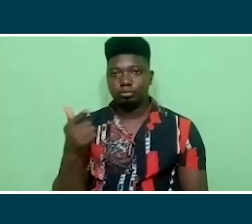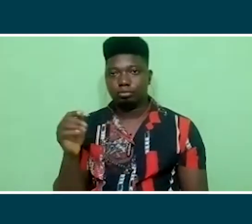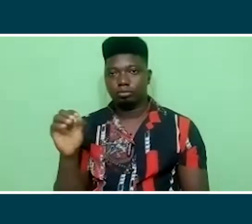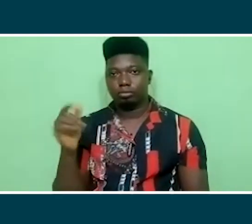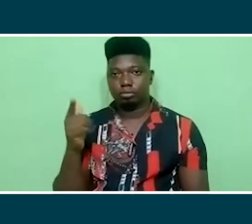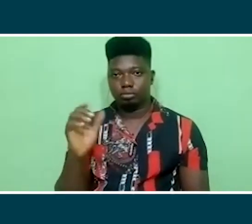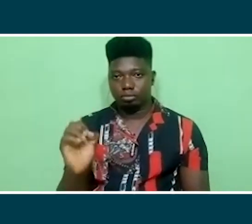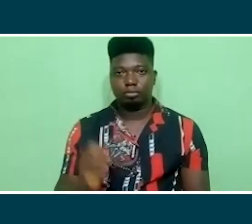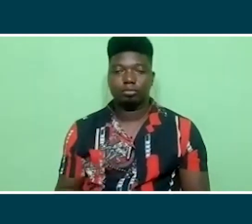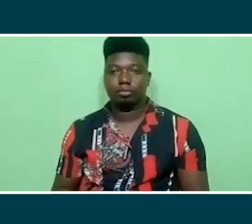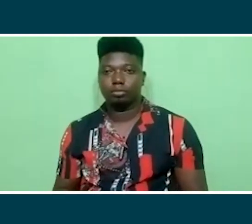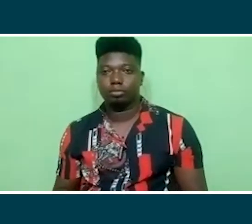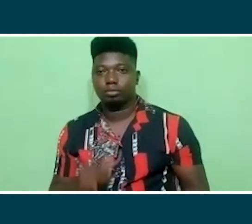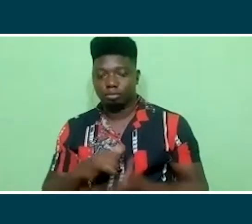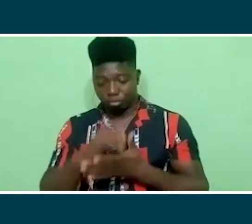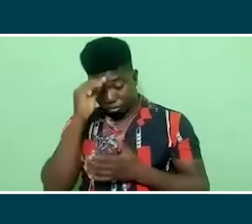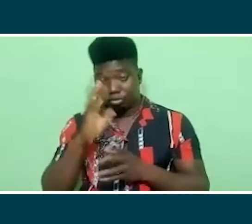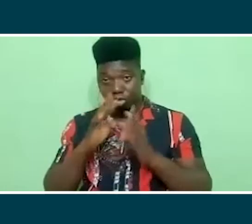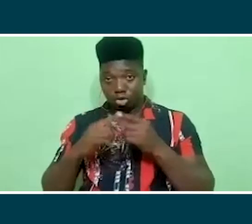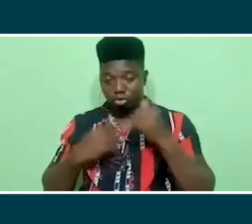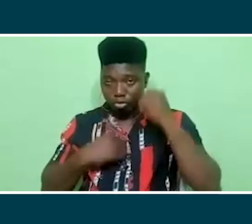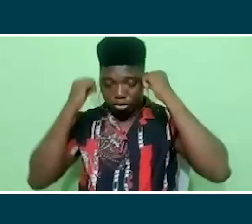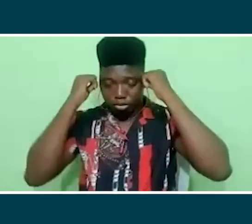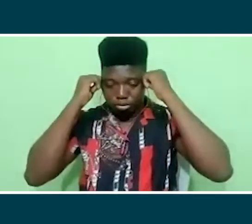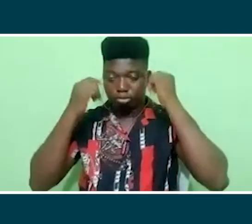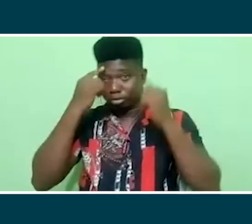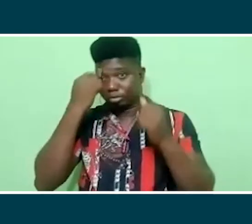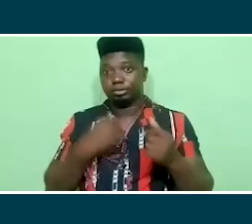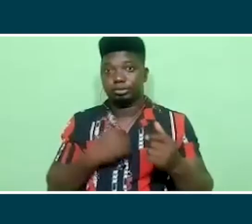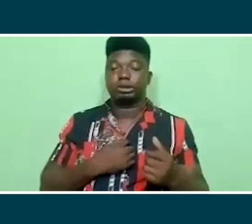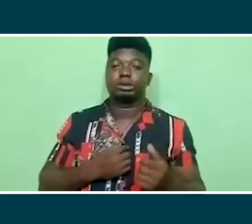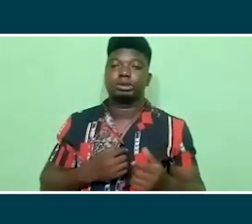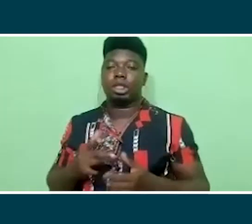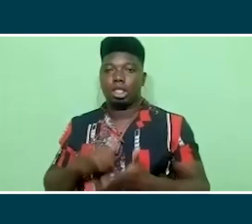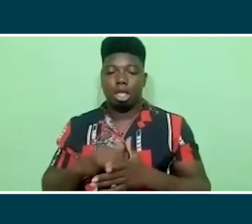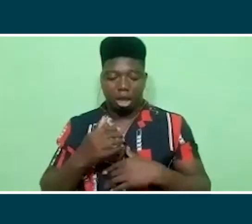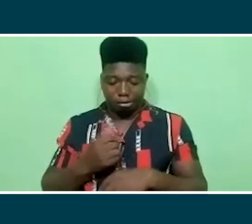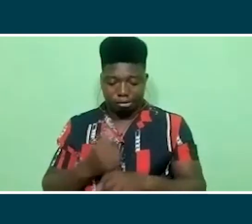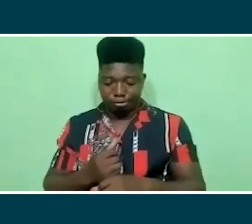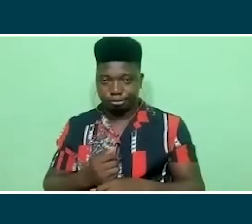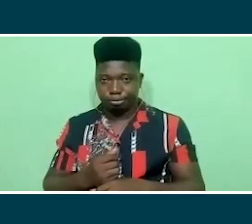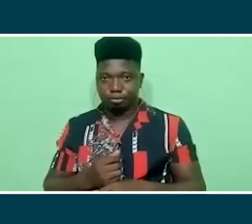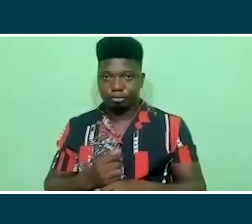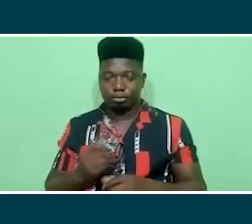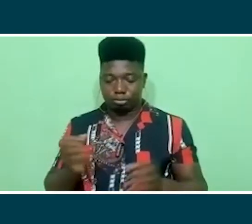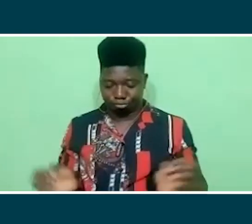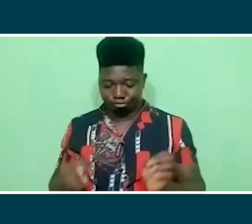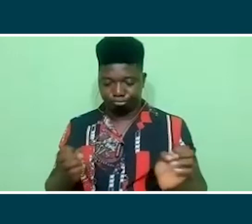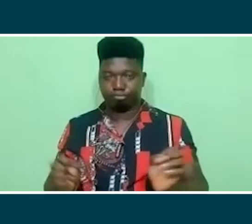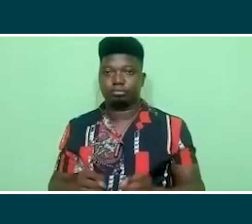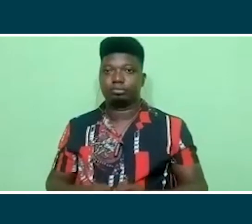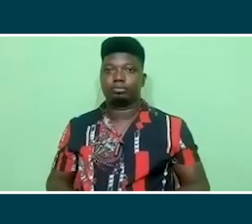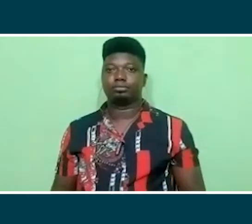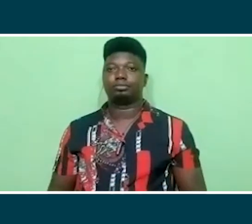talking to me. So now, for me, what I really liked is him even making such efforts to search for the truth because he's got access